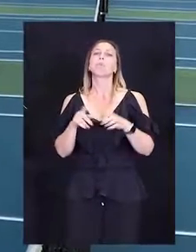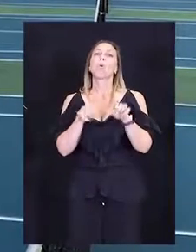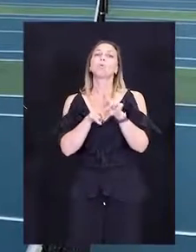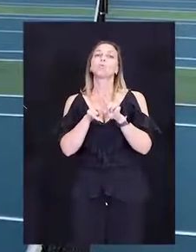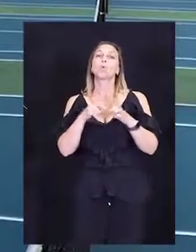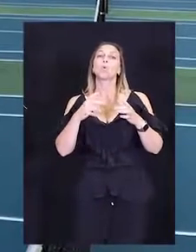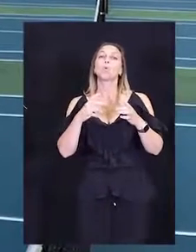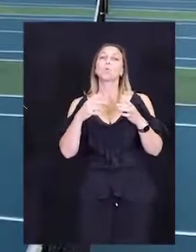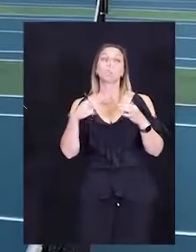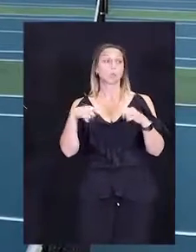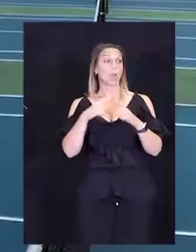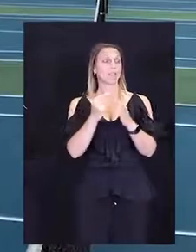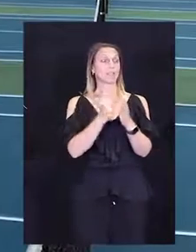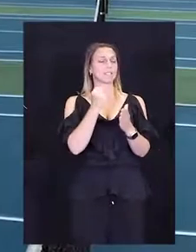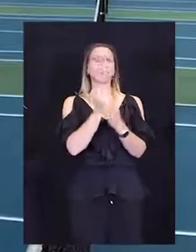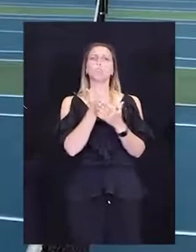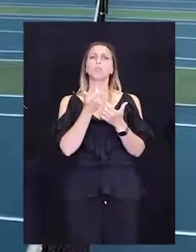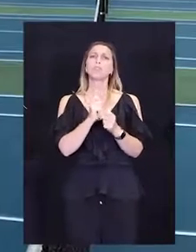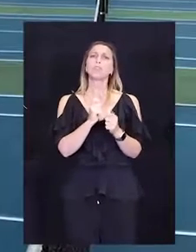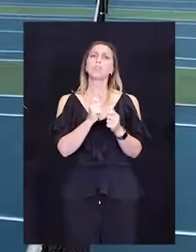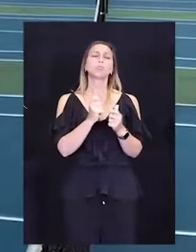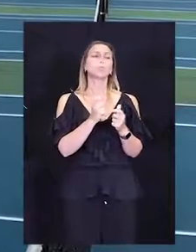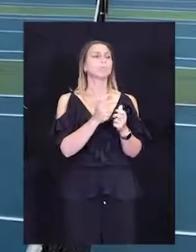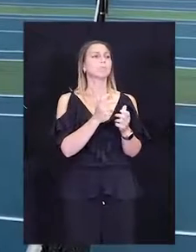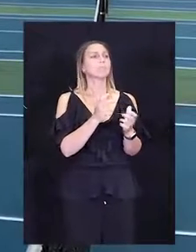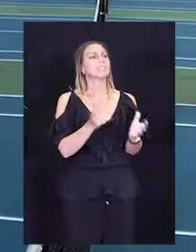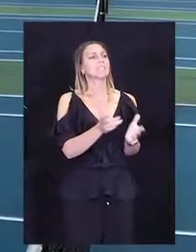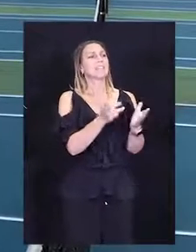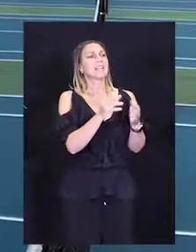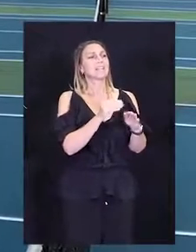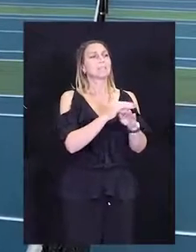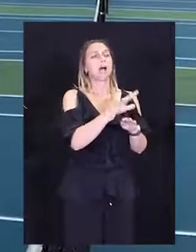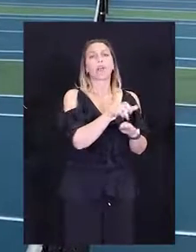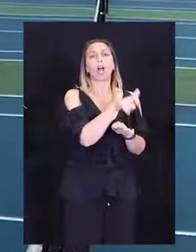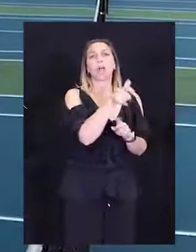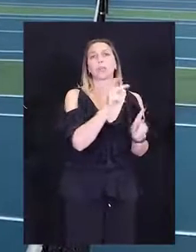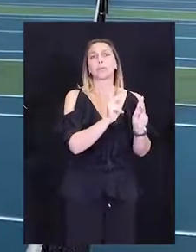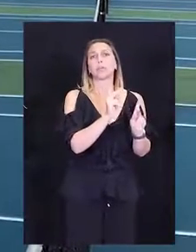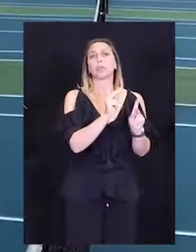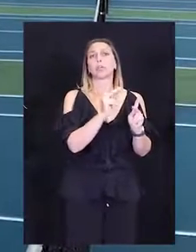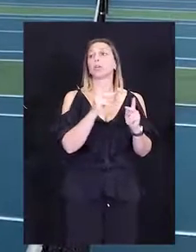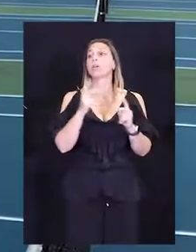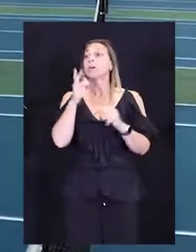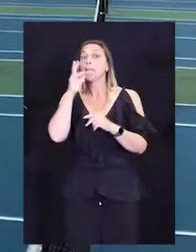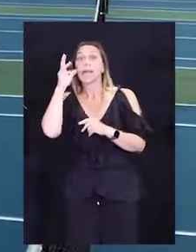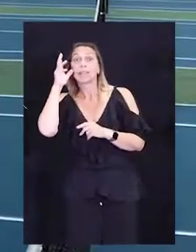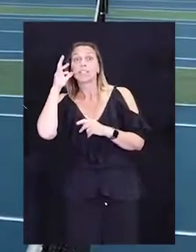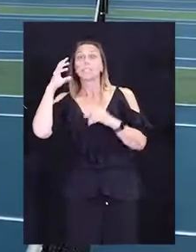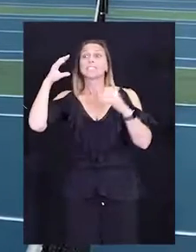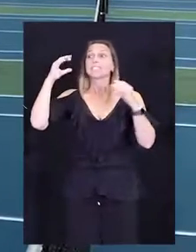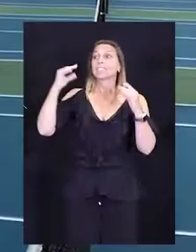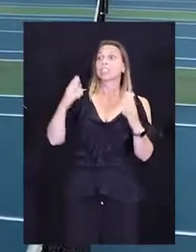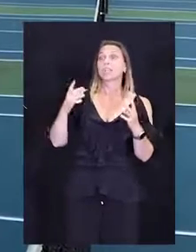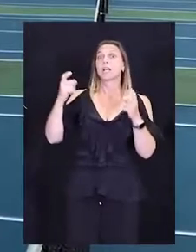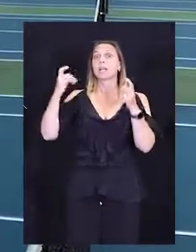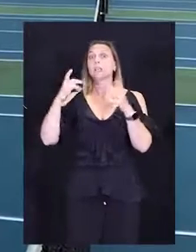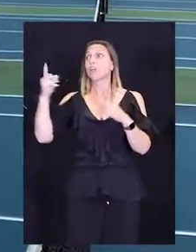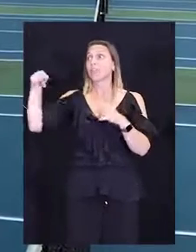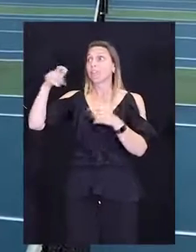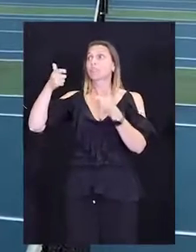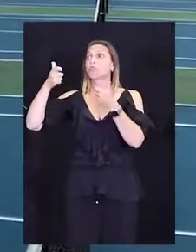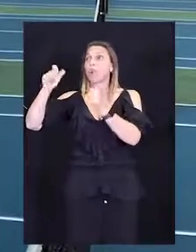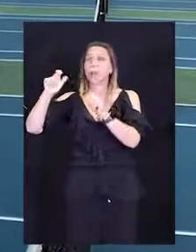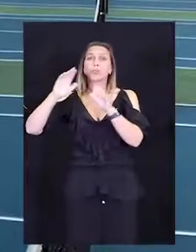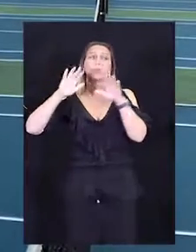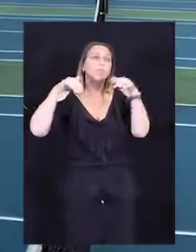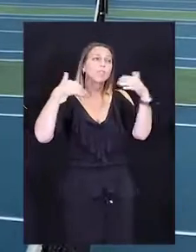we have taken this time to uplift those around us. Parents, teachers, and administrators here at Central Dauphin have worked together